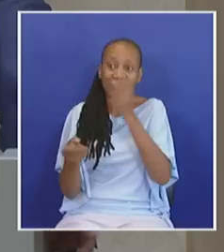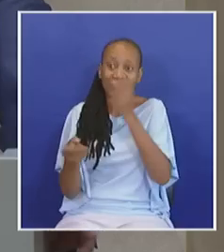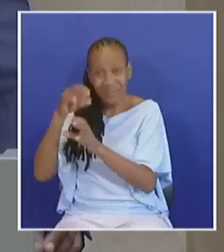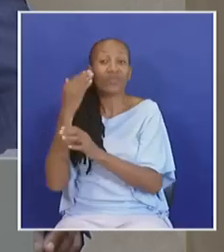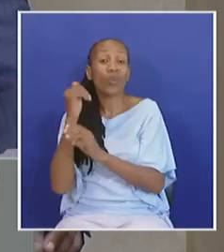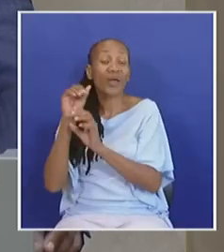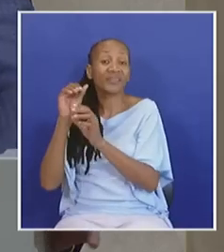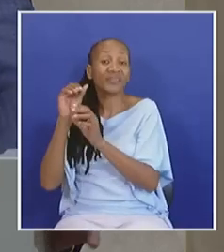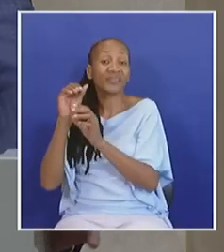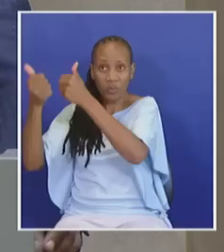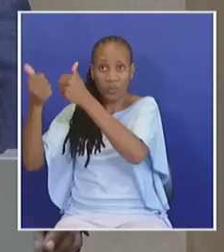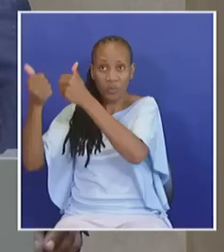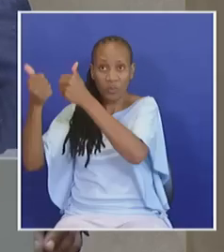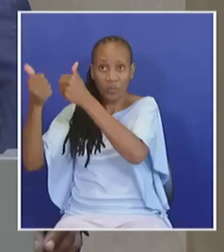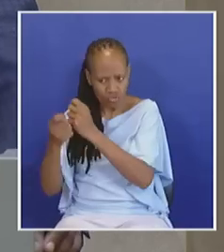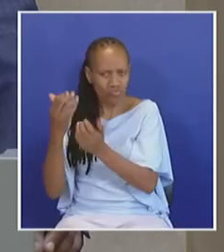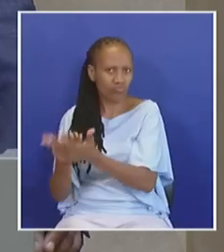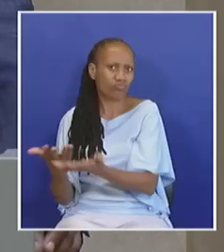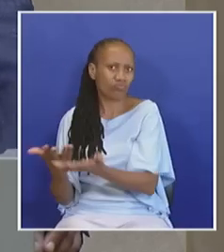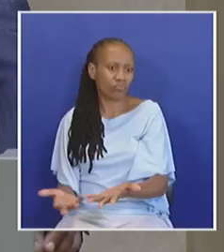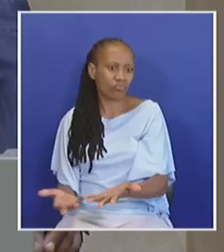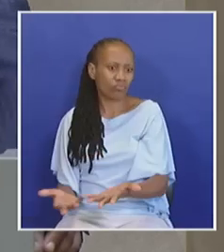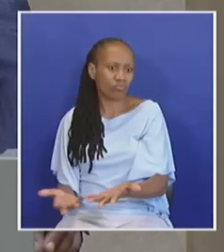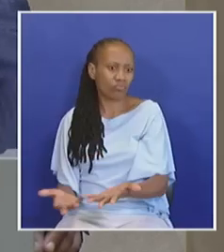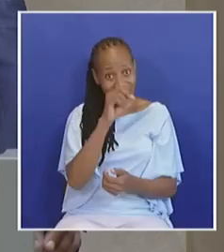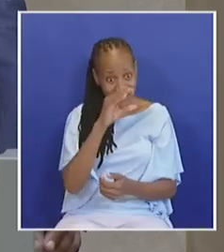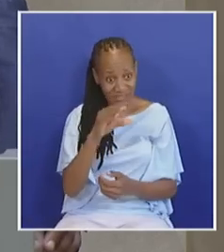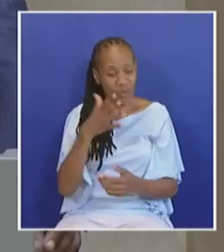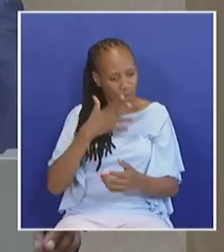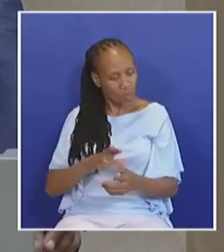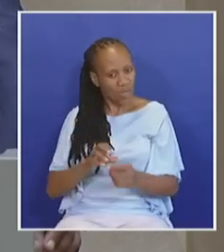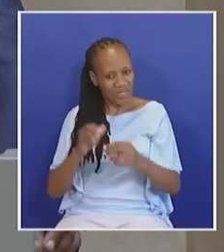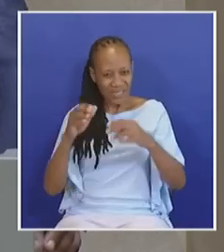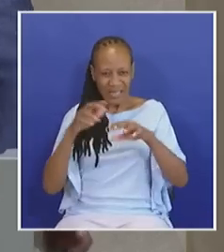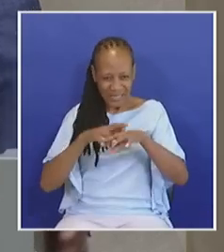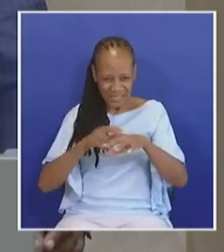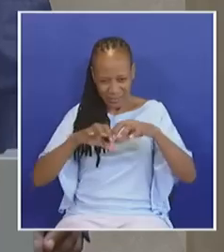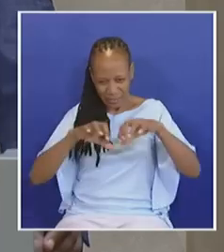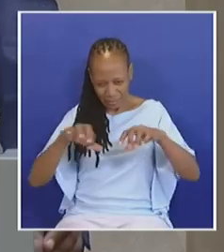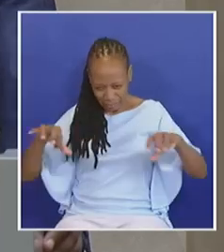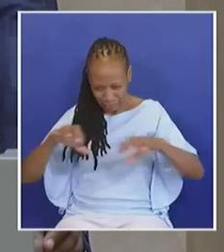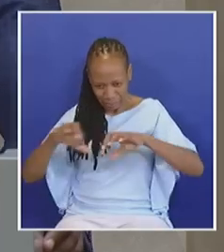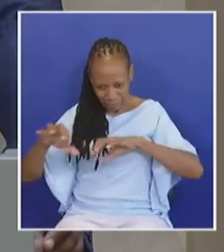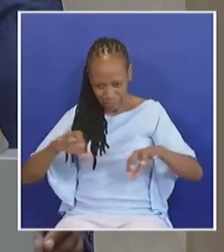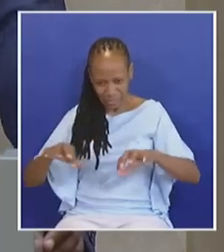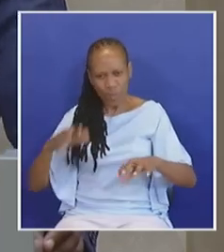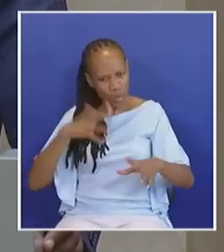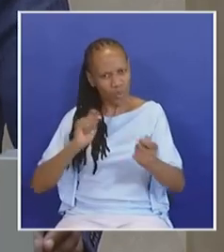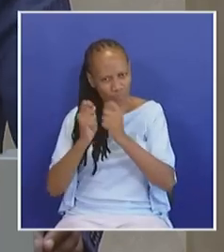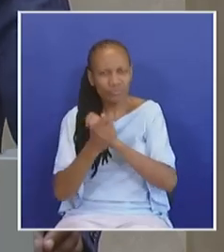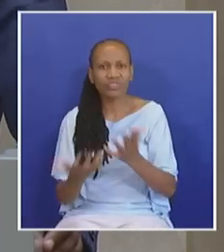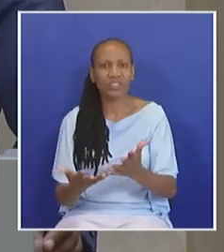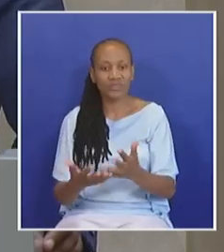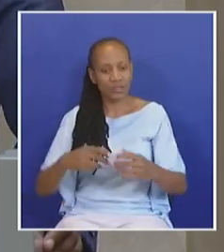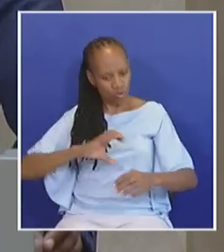Honorable Chairperson, our history as ANC of non-racial struggle over 100 years is what gives us confidence that